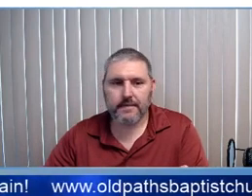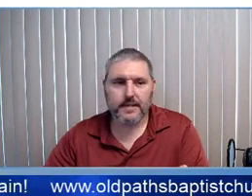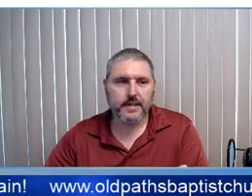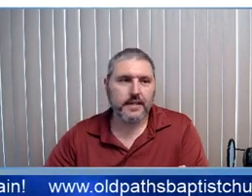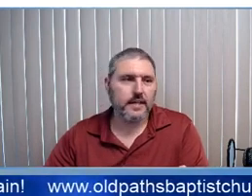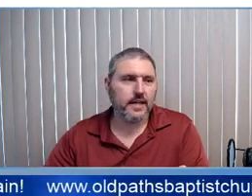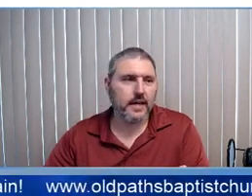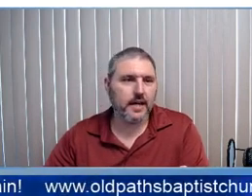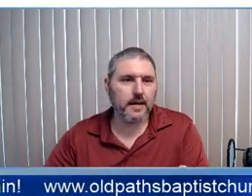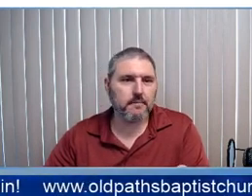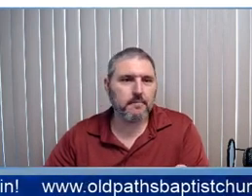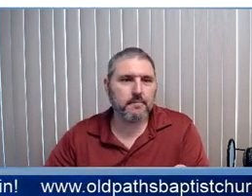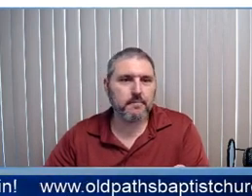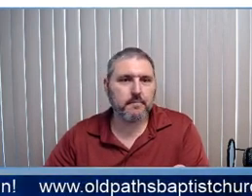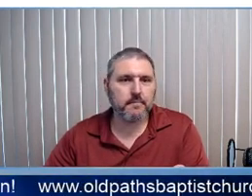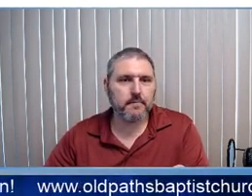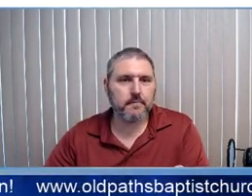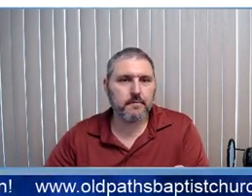okay?